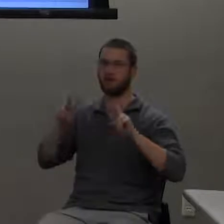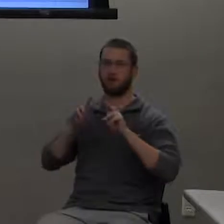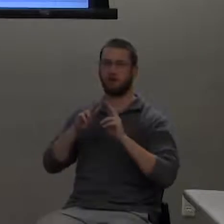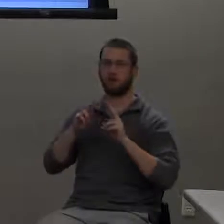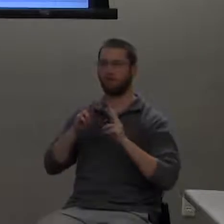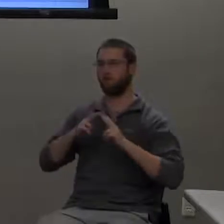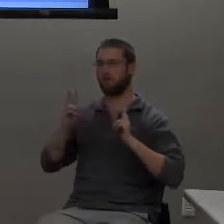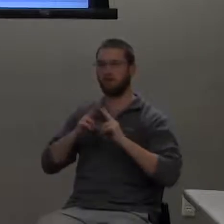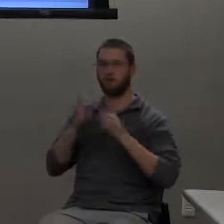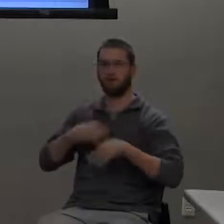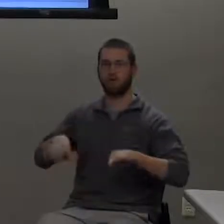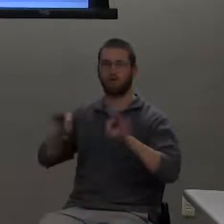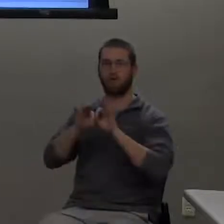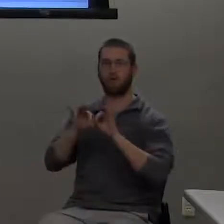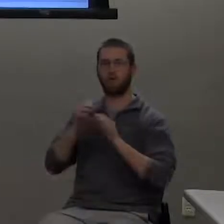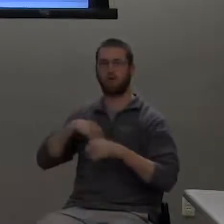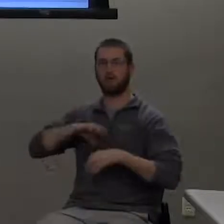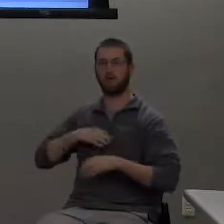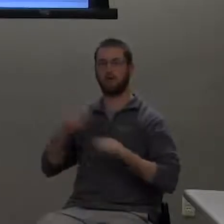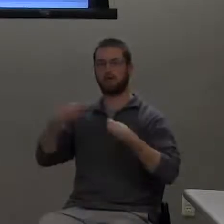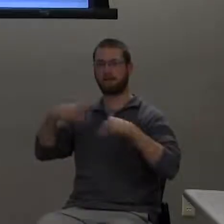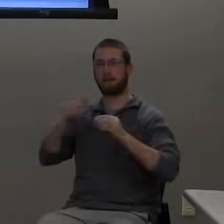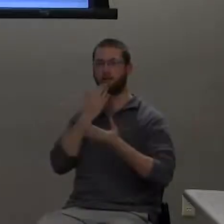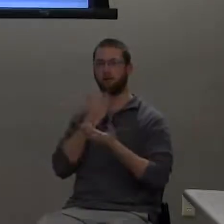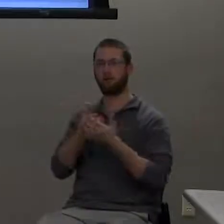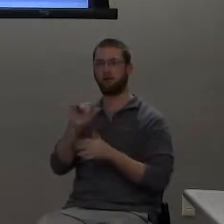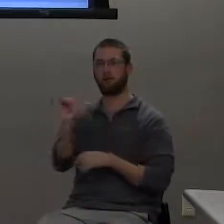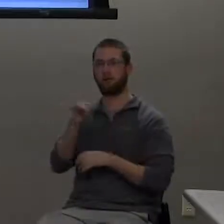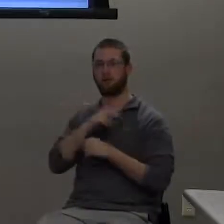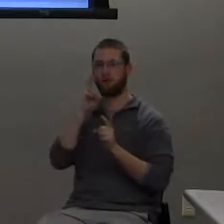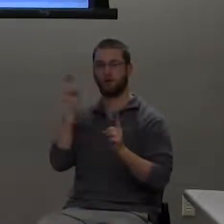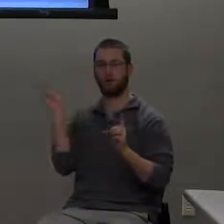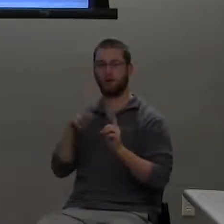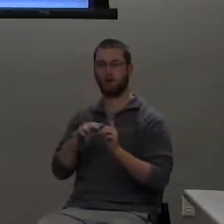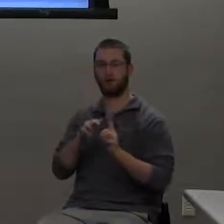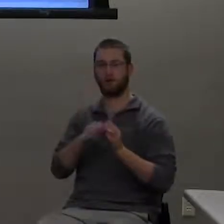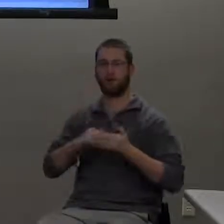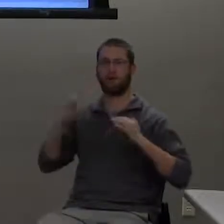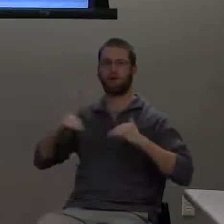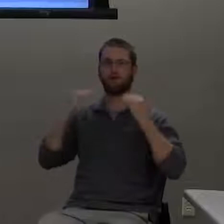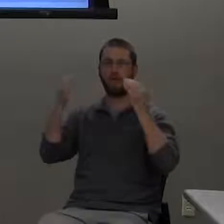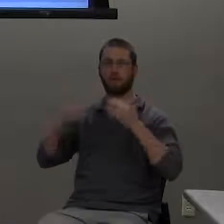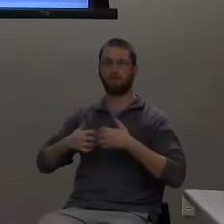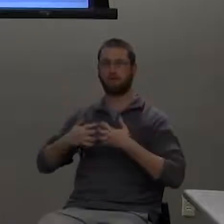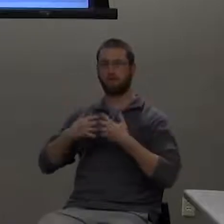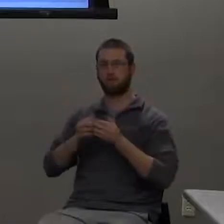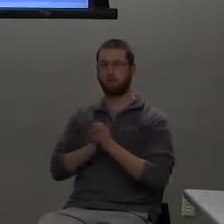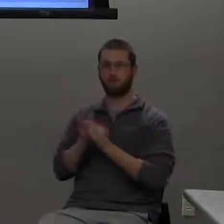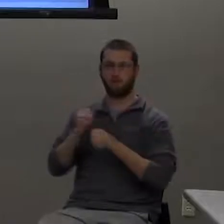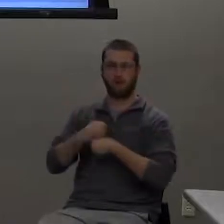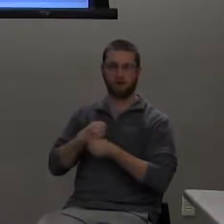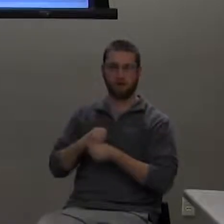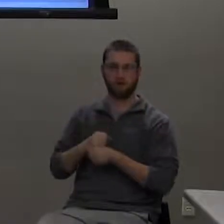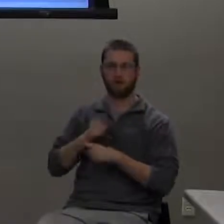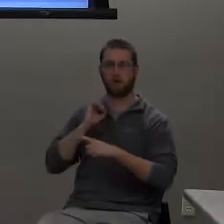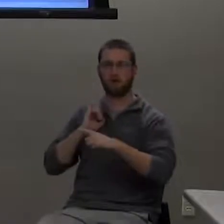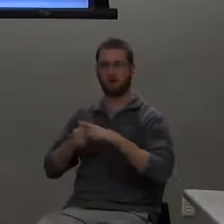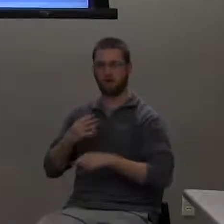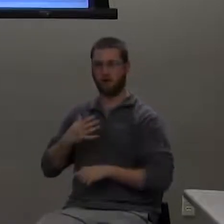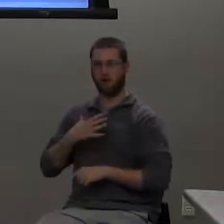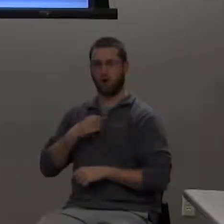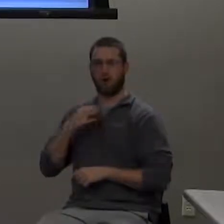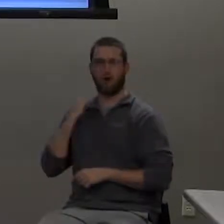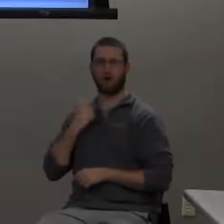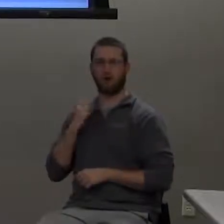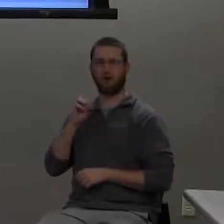one that we can sell, and it's going to be helpful for us, particularly as we start looking at things like advanced manufacturing and the more